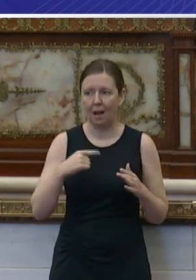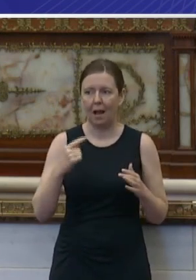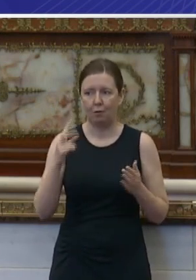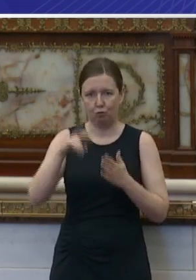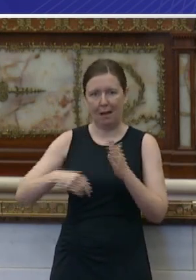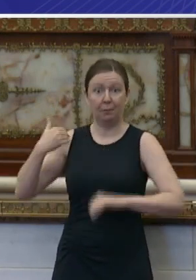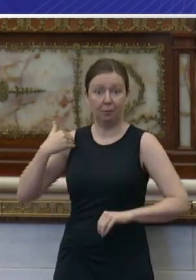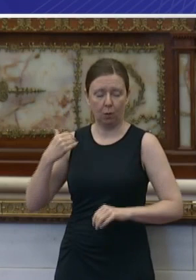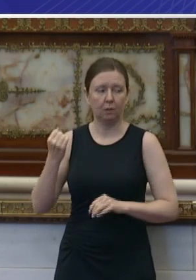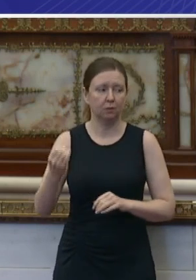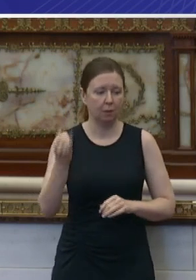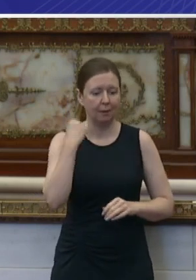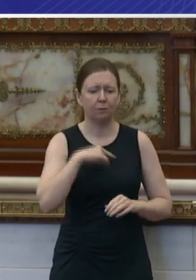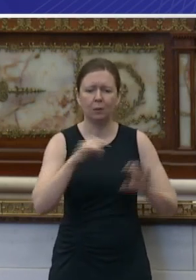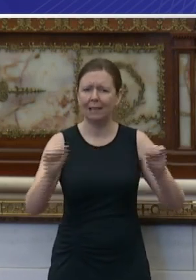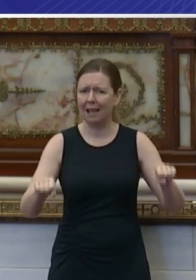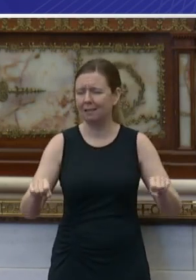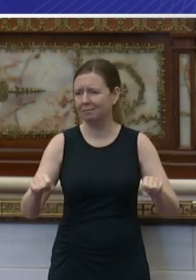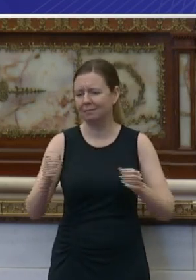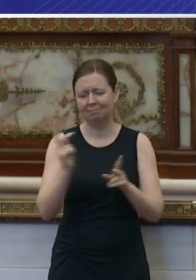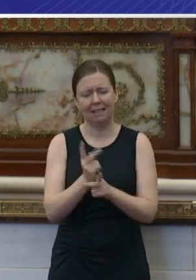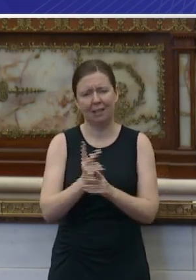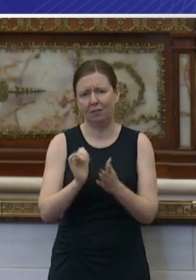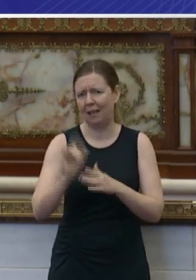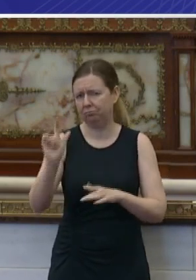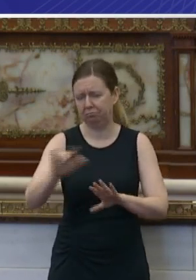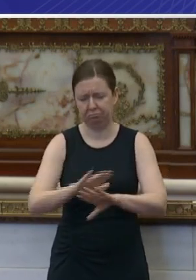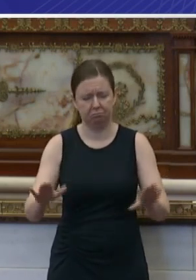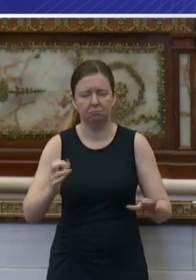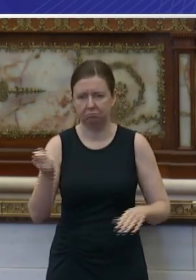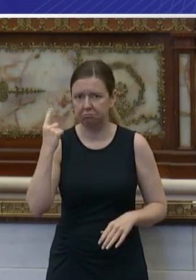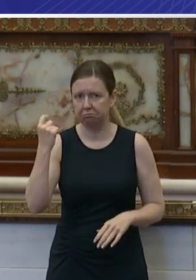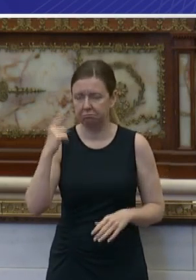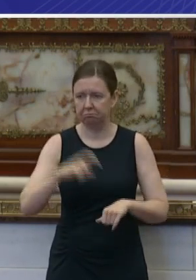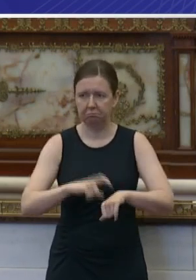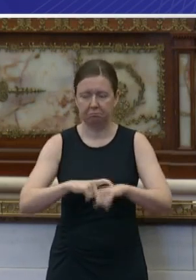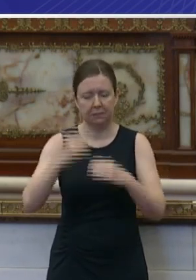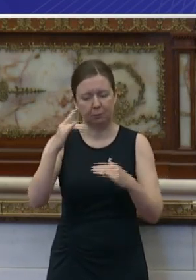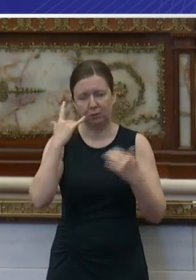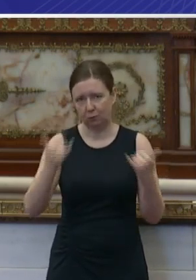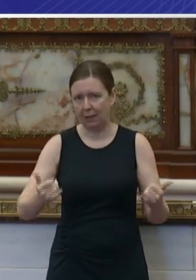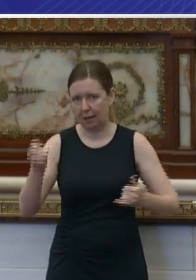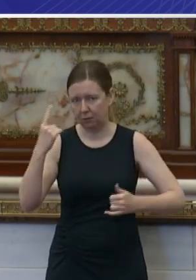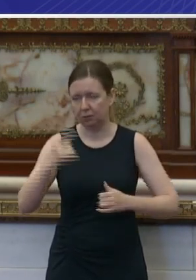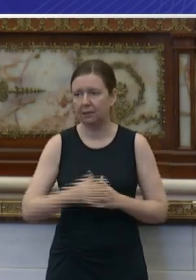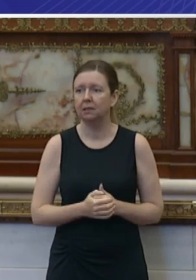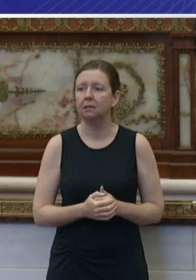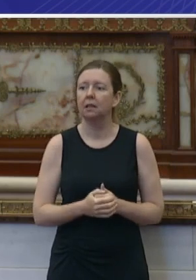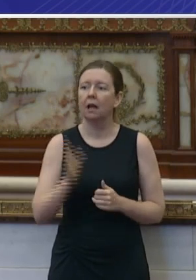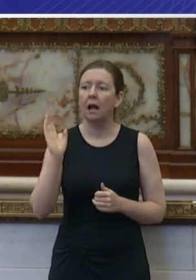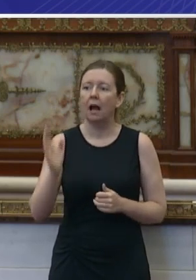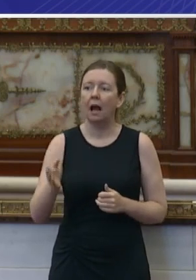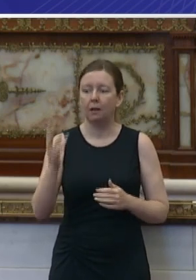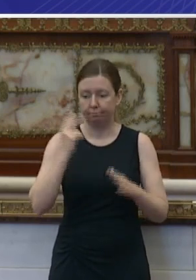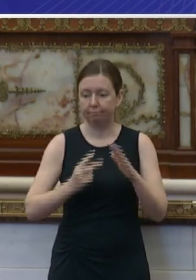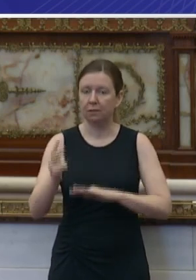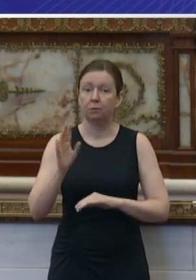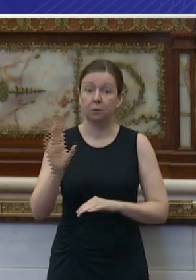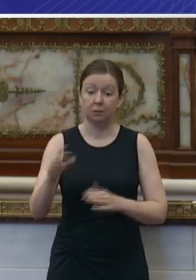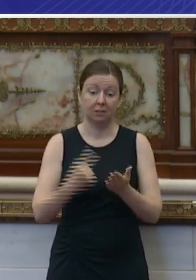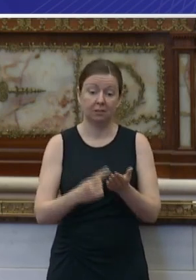read, and so if we can handle it at a different time, understanding the time constraints we have now, and I'll look forward